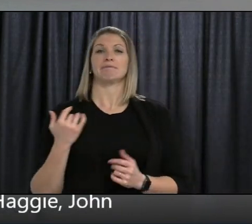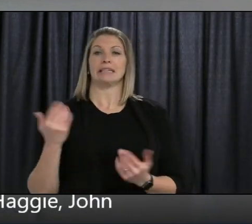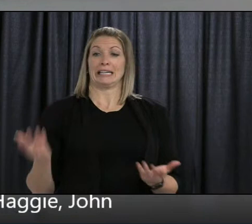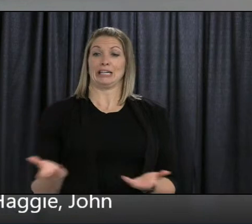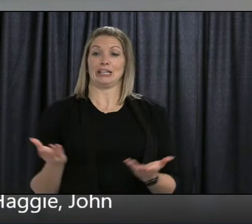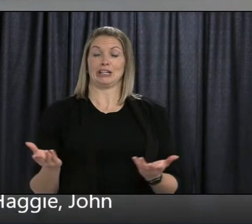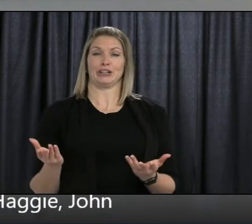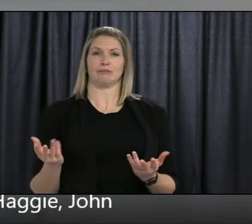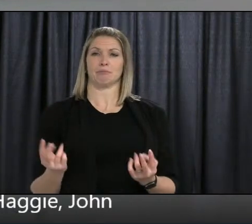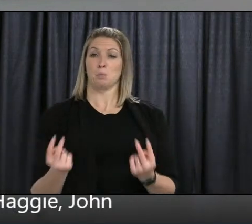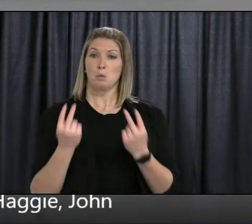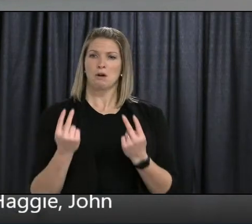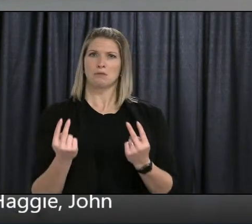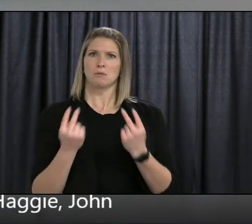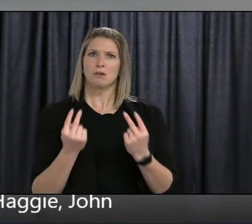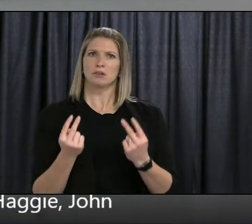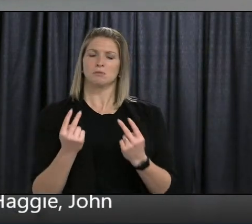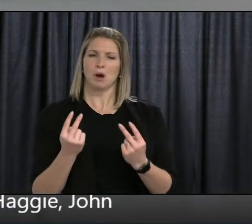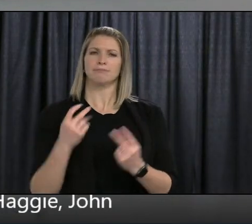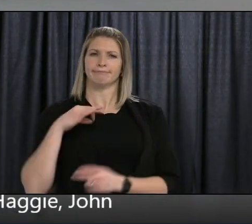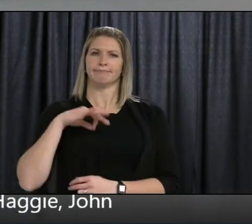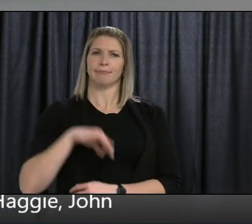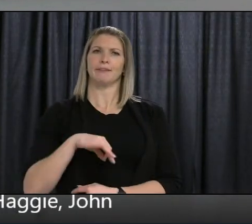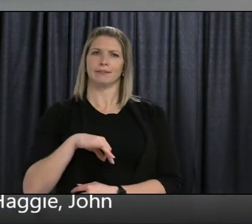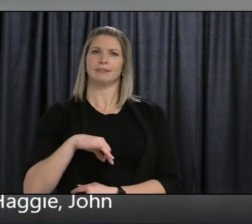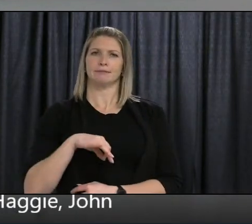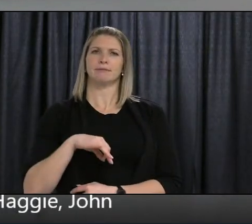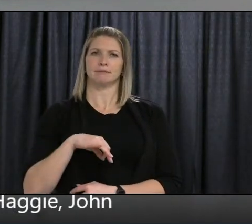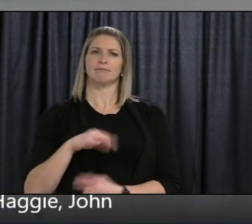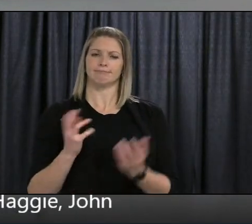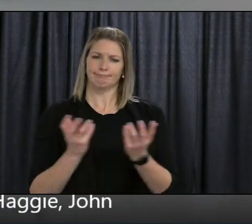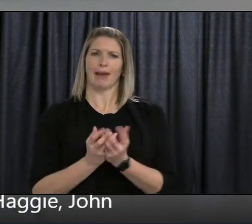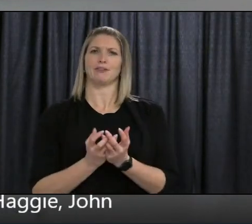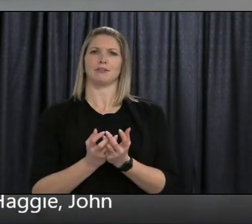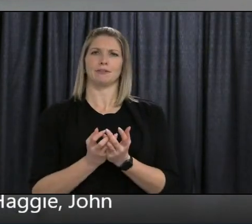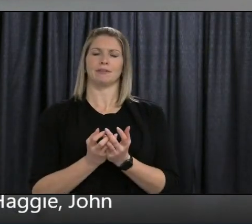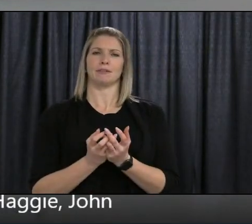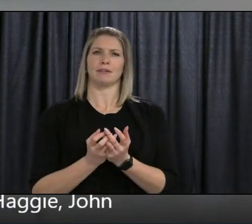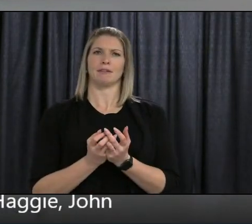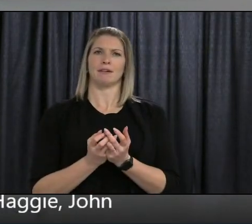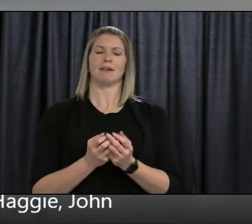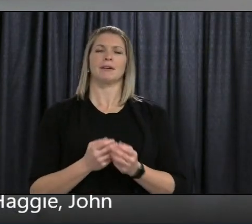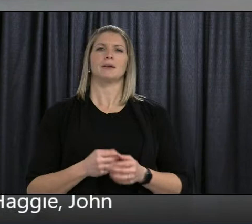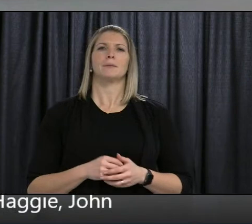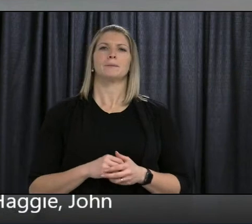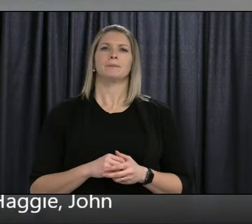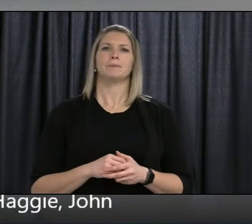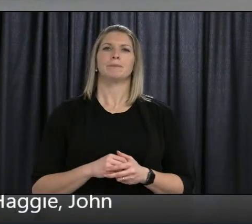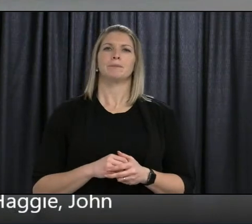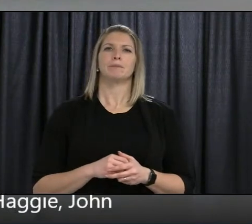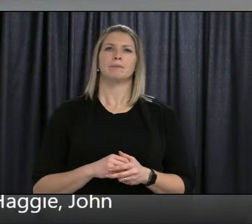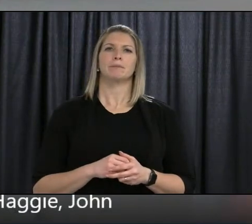have arisen in other jurisdictions. One of the things that struck me is